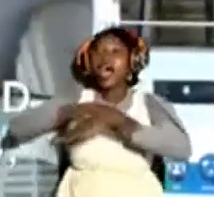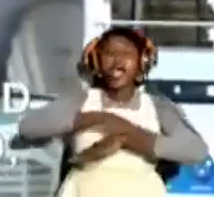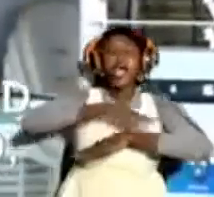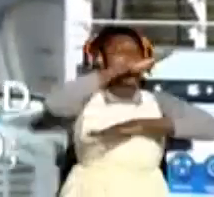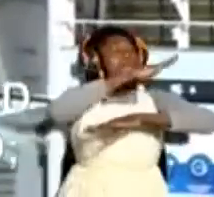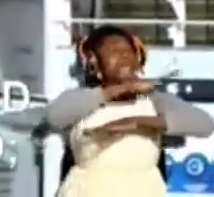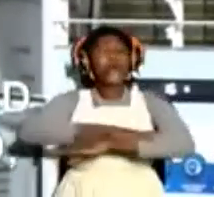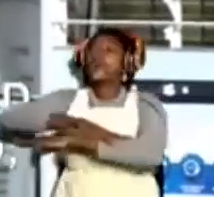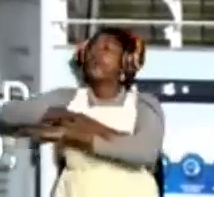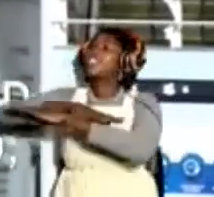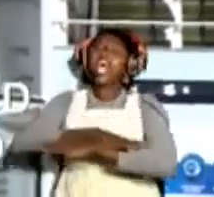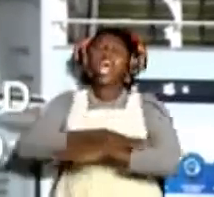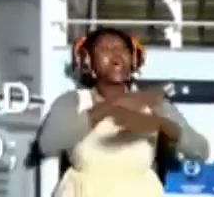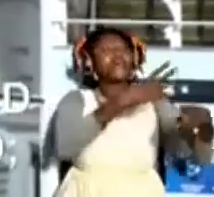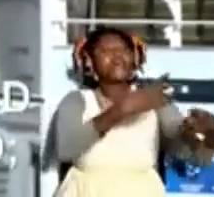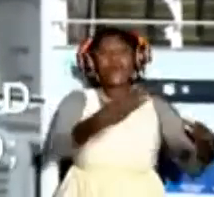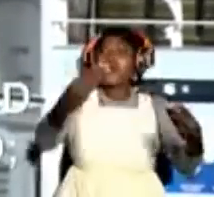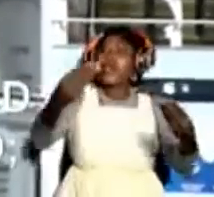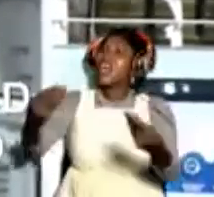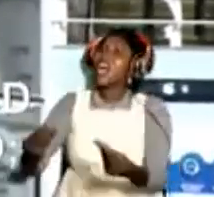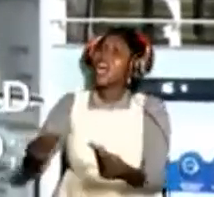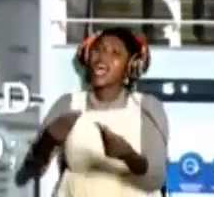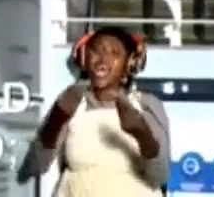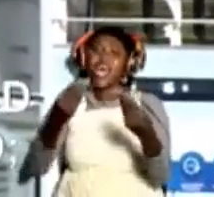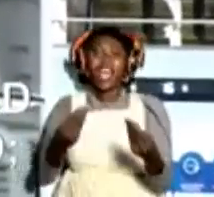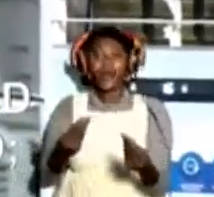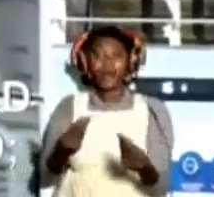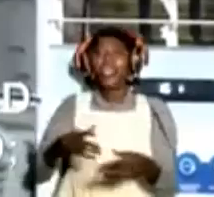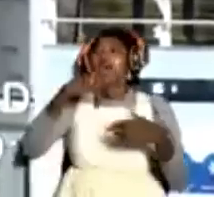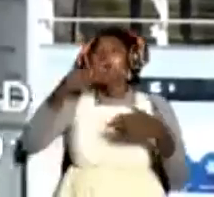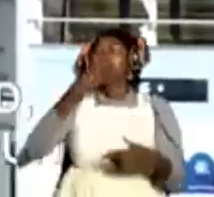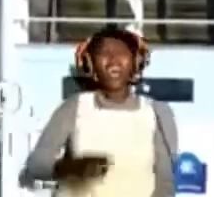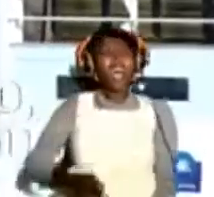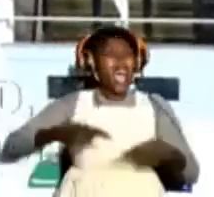heaven. This is not a by empty word. Thank you, my friend.